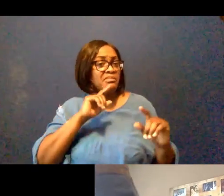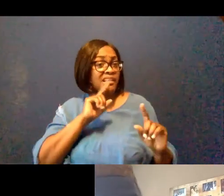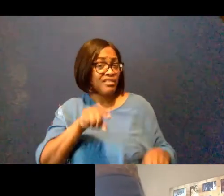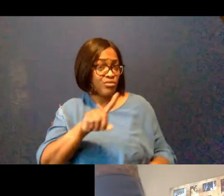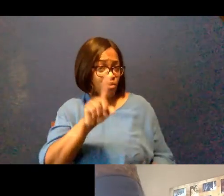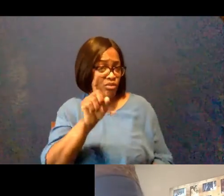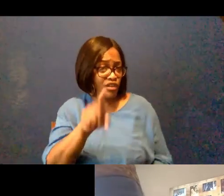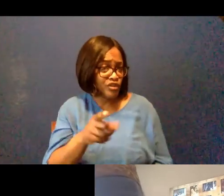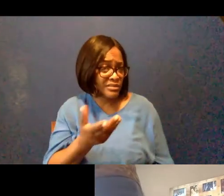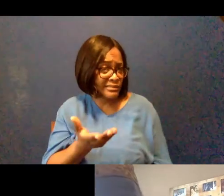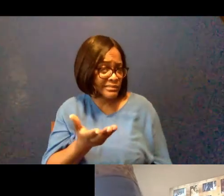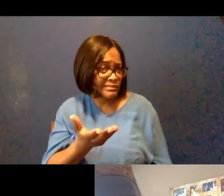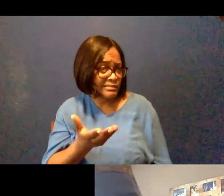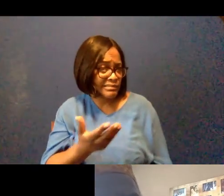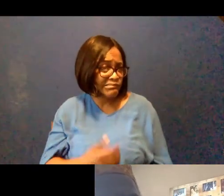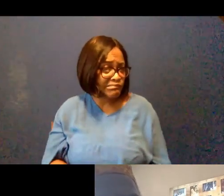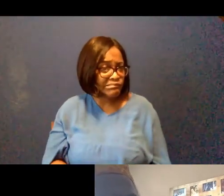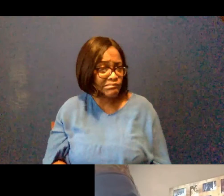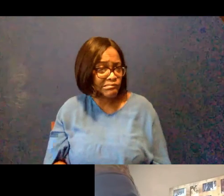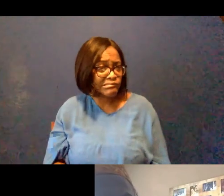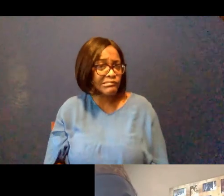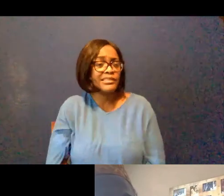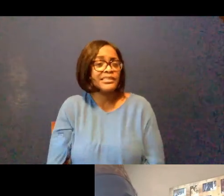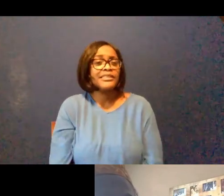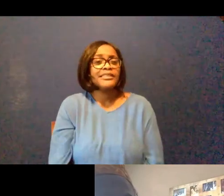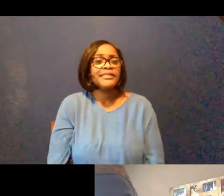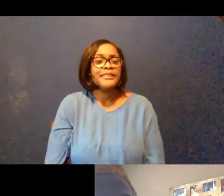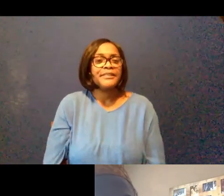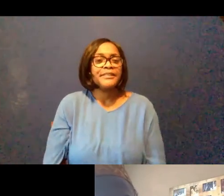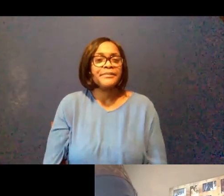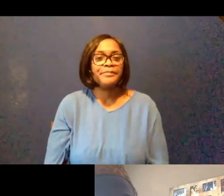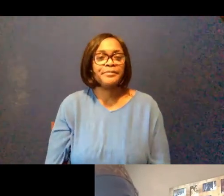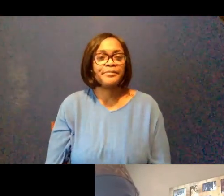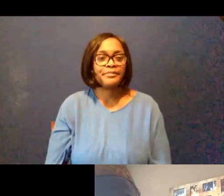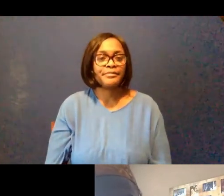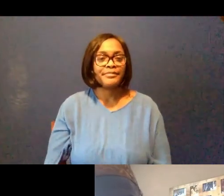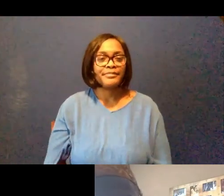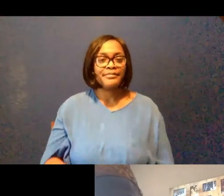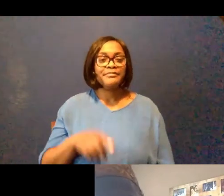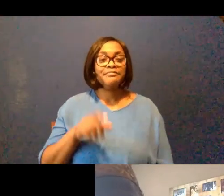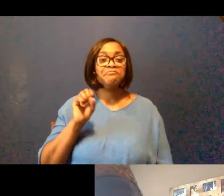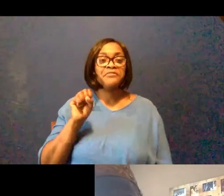I think that scripture has been